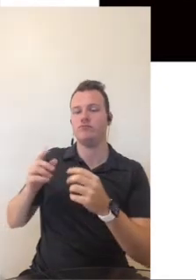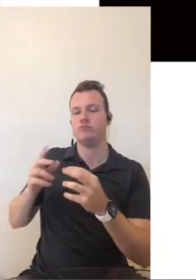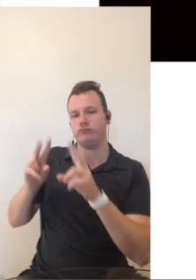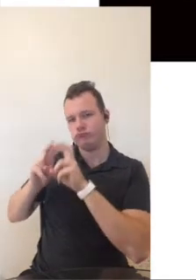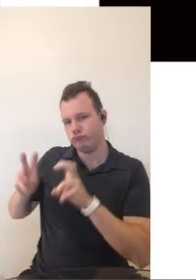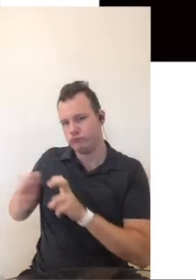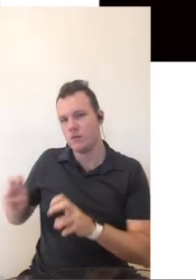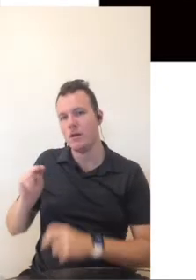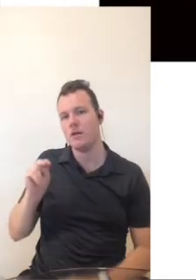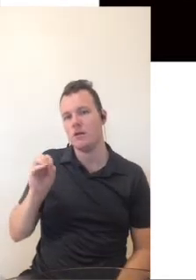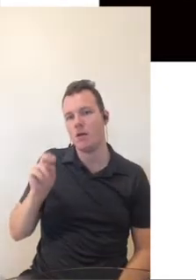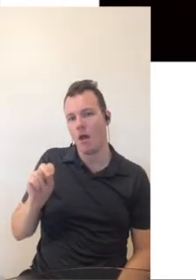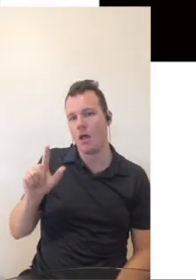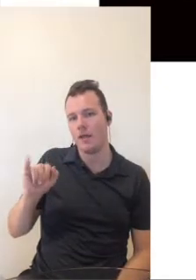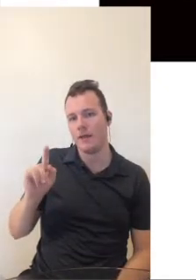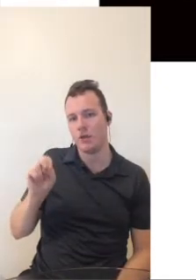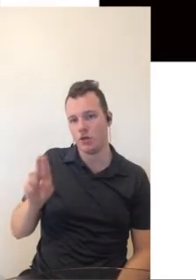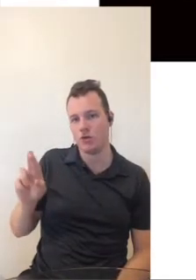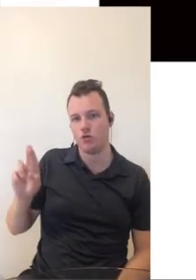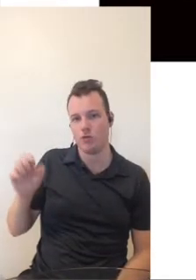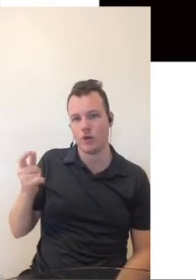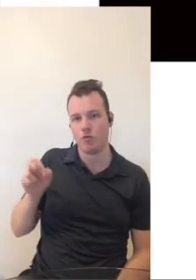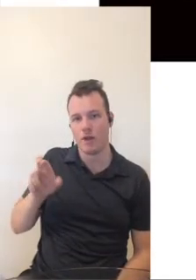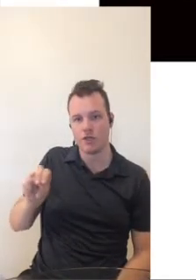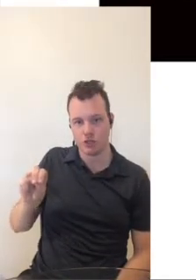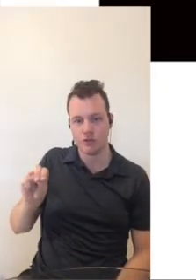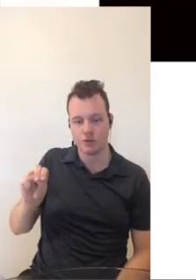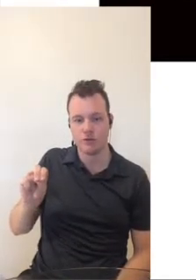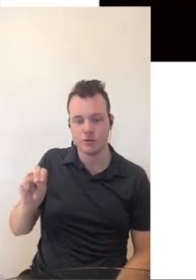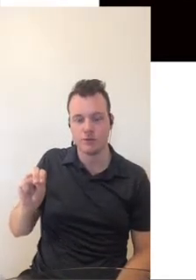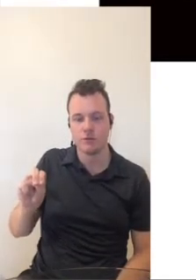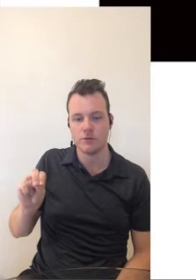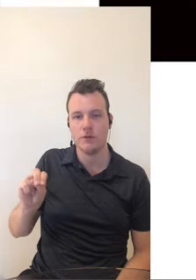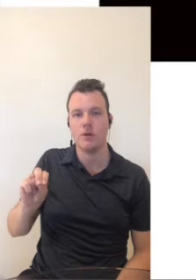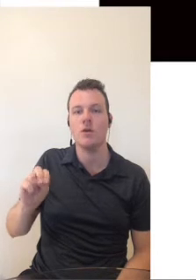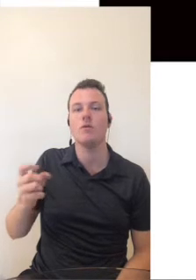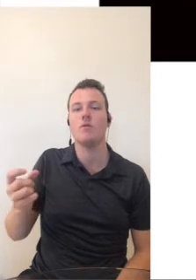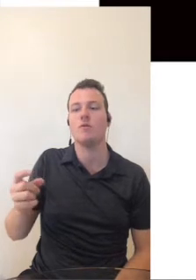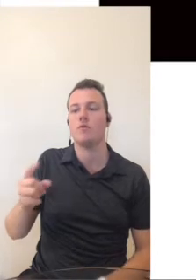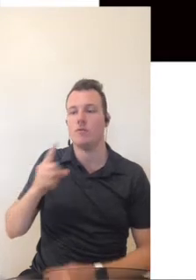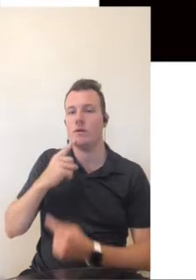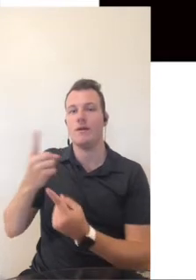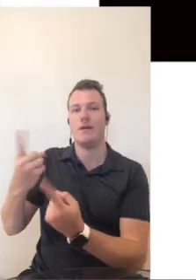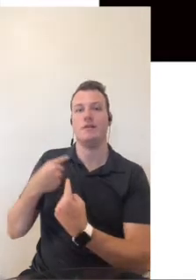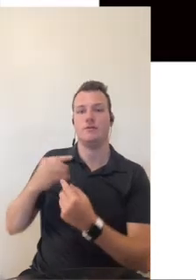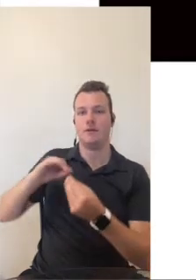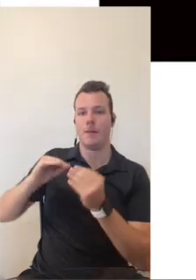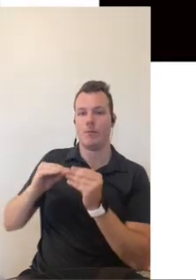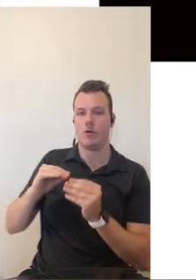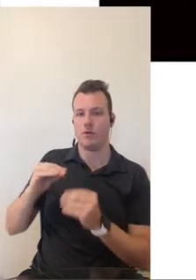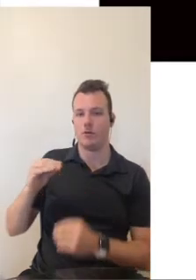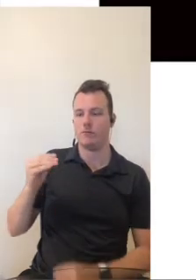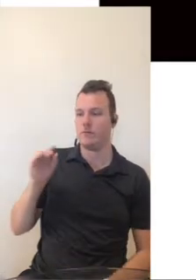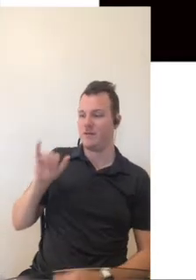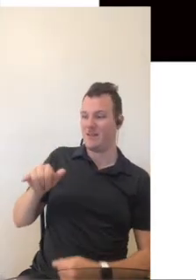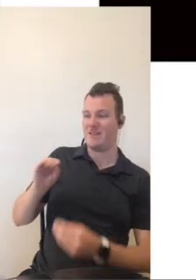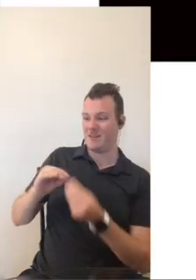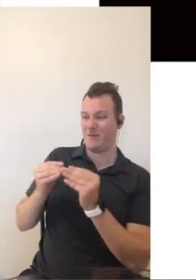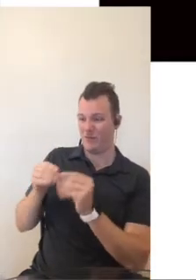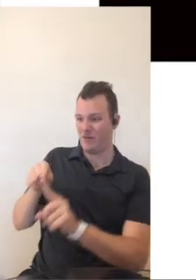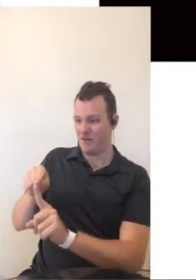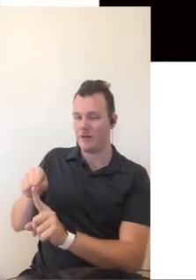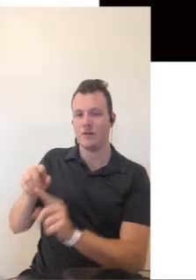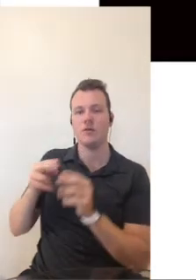through the data points, and it gives us a value, okay? That value is what we call our